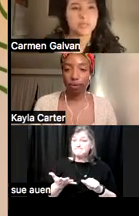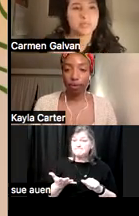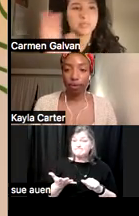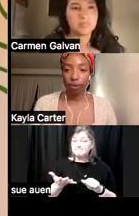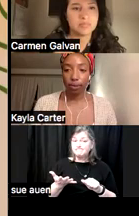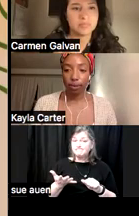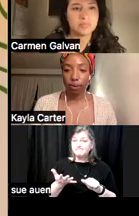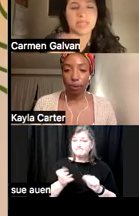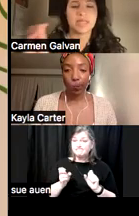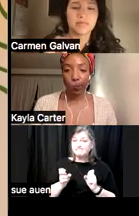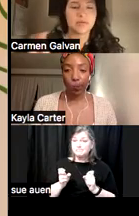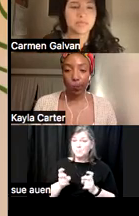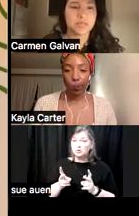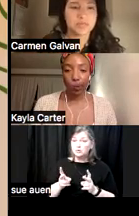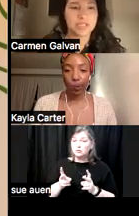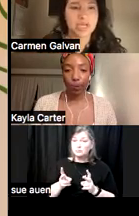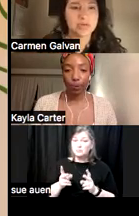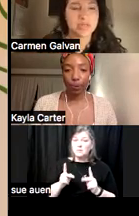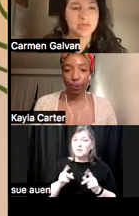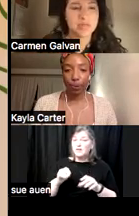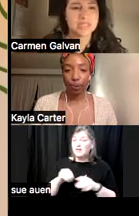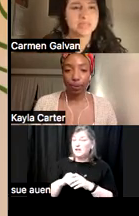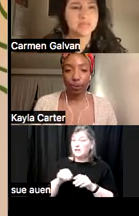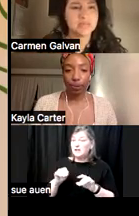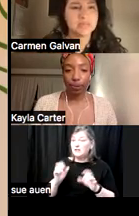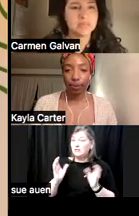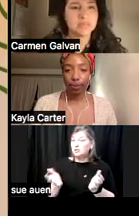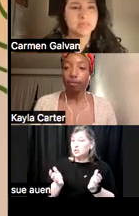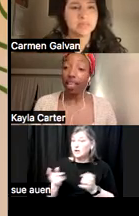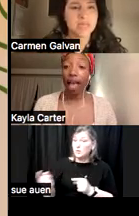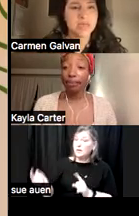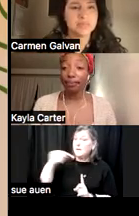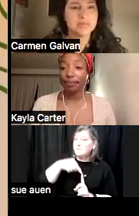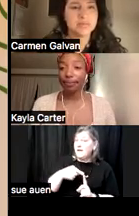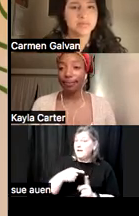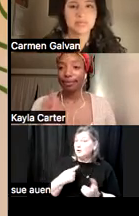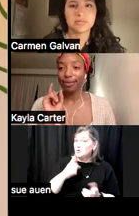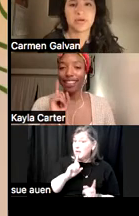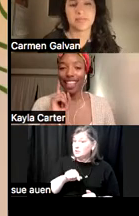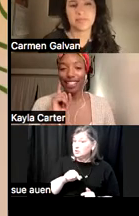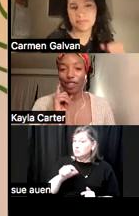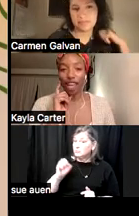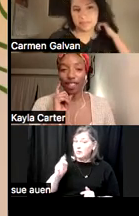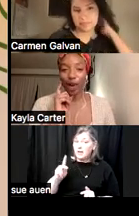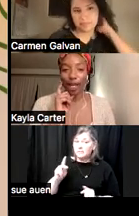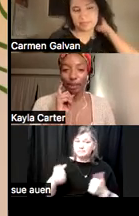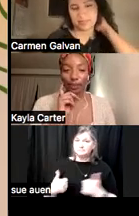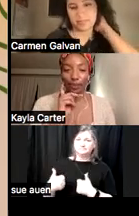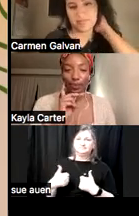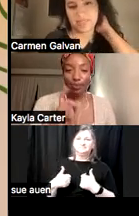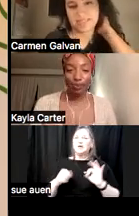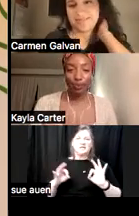put them, like they folks can put them in the chat and we can come back to them. Mayhaps. Okay. That sounds great. Sorry.